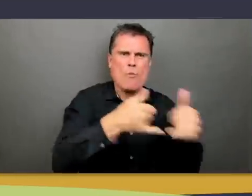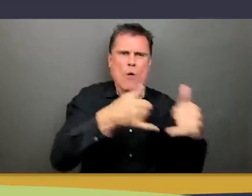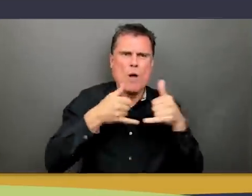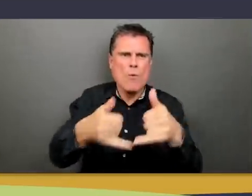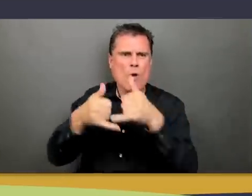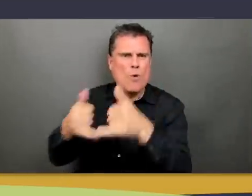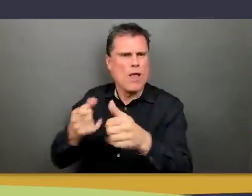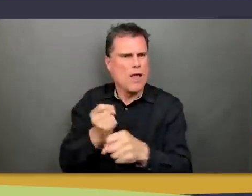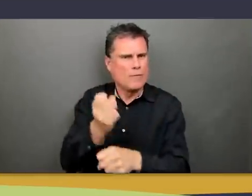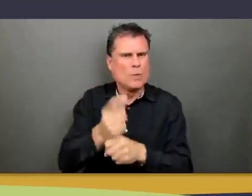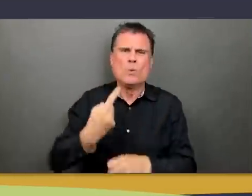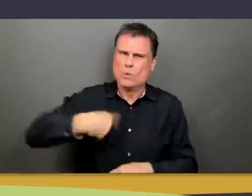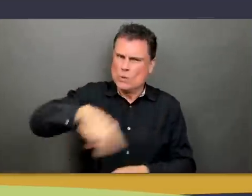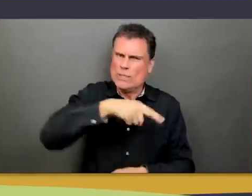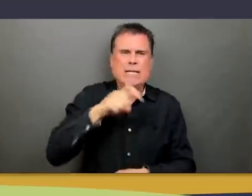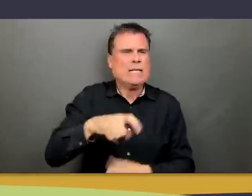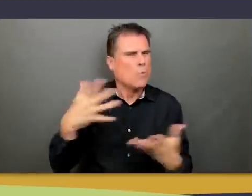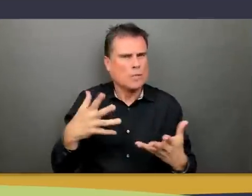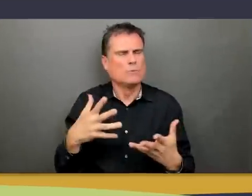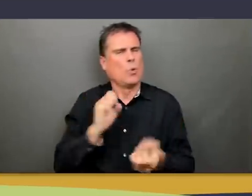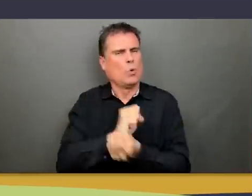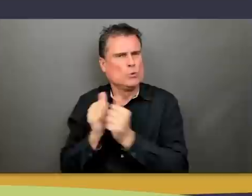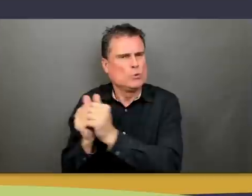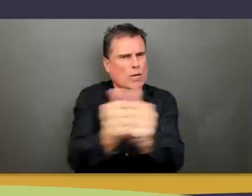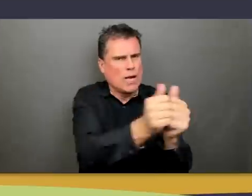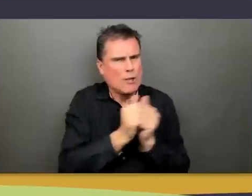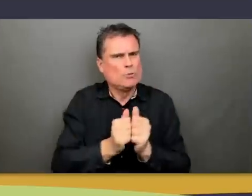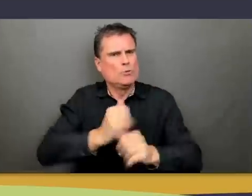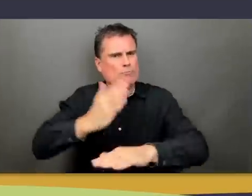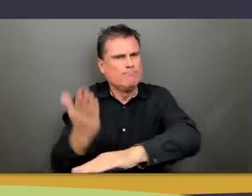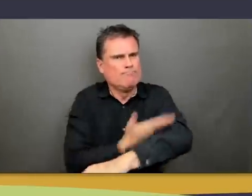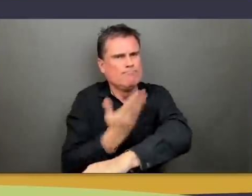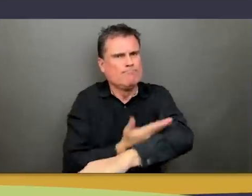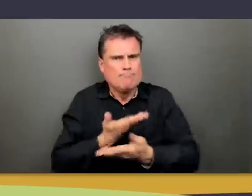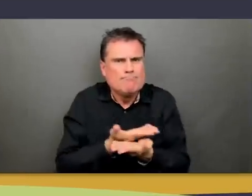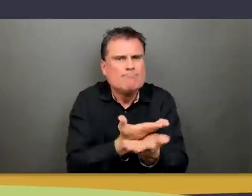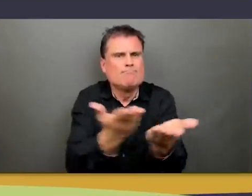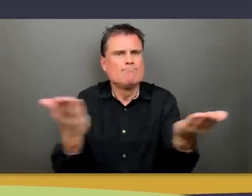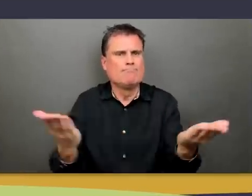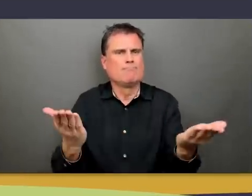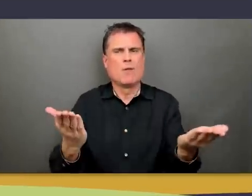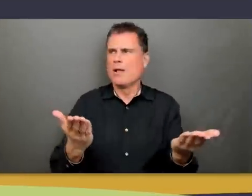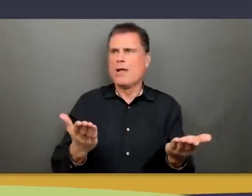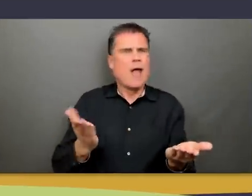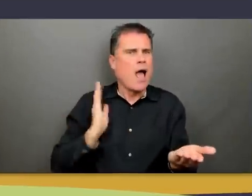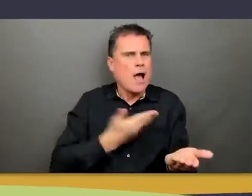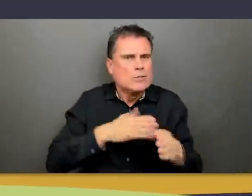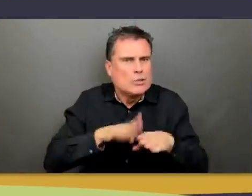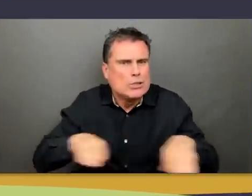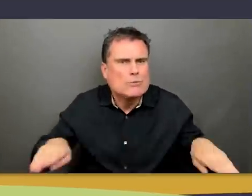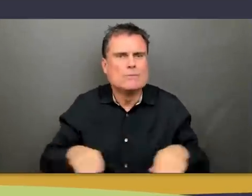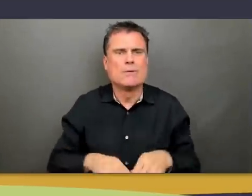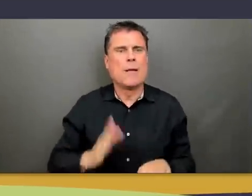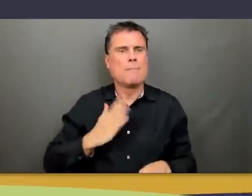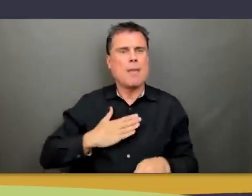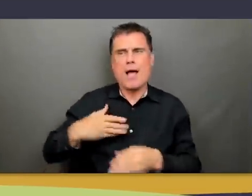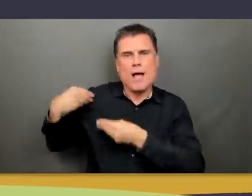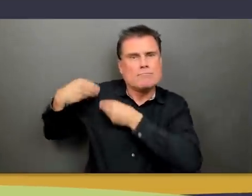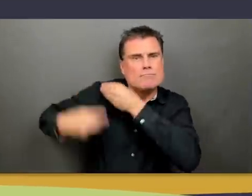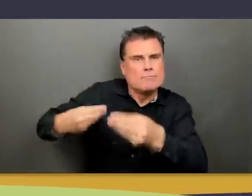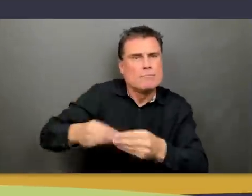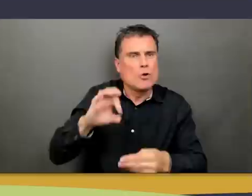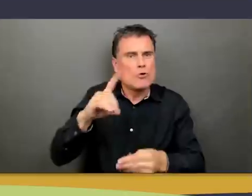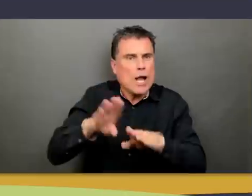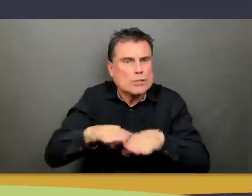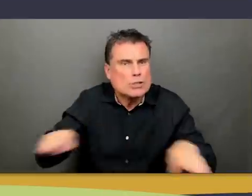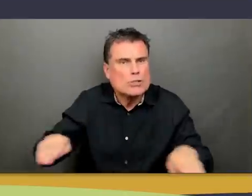my grandchildren, my great-grandchildren. This is why we're all here today. I'd like to thank the Premier